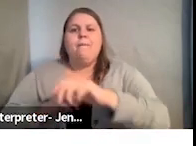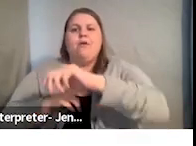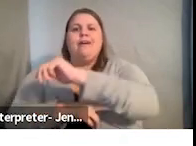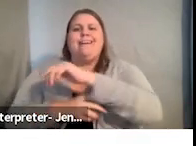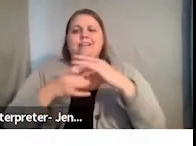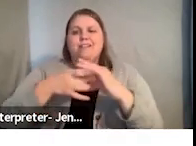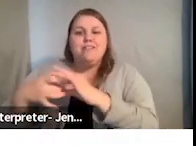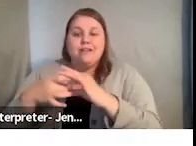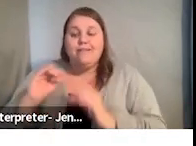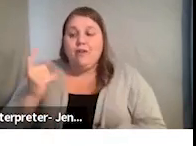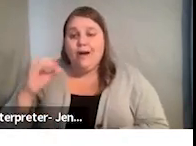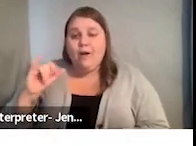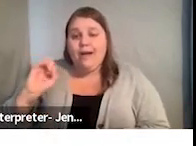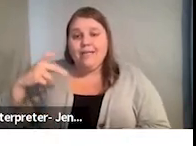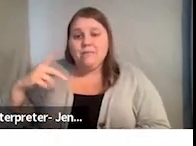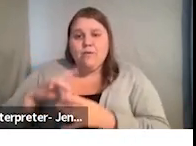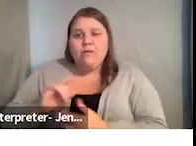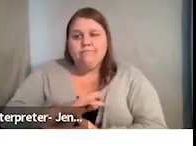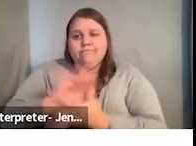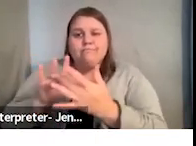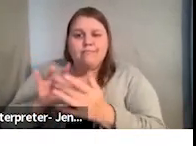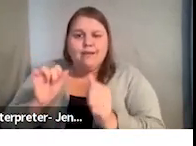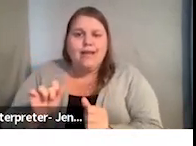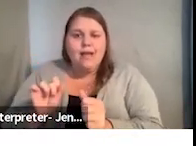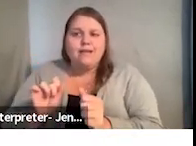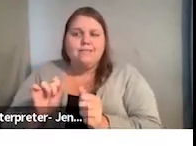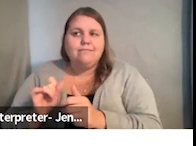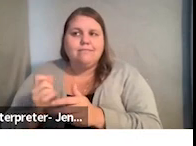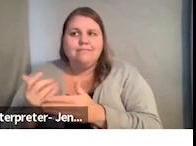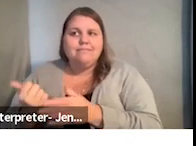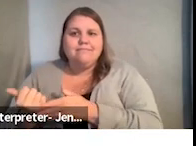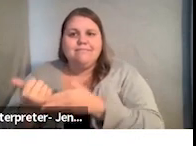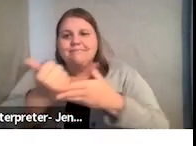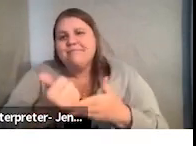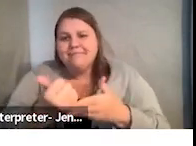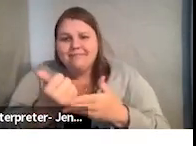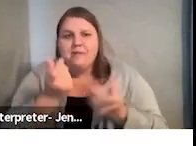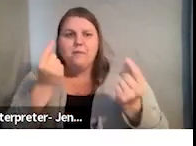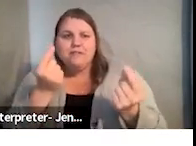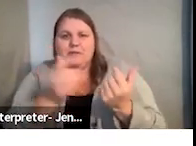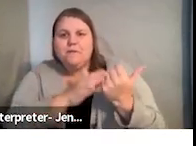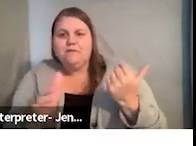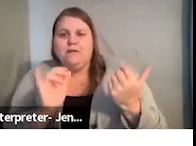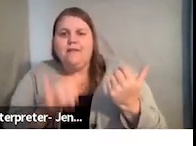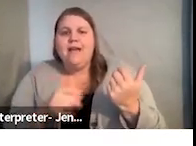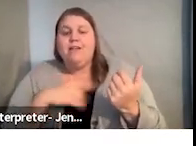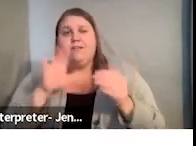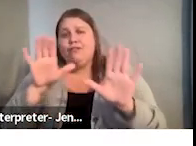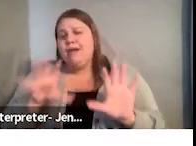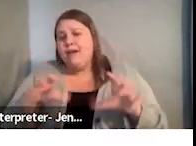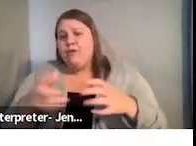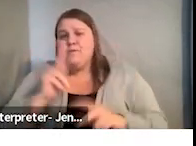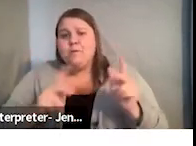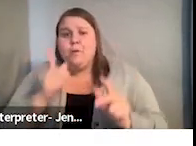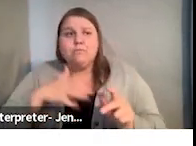ISP related, you can reach out to them and they will at least point you in the right direction. So they're a great group of folks who want to roll up their sleeves,